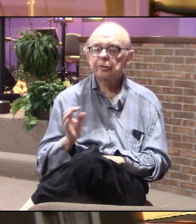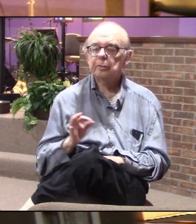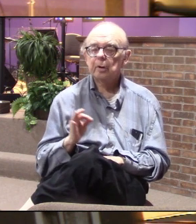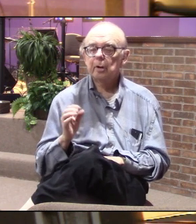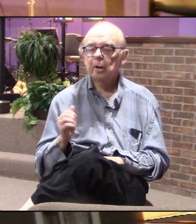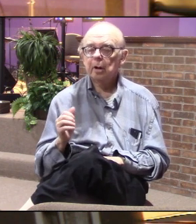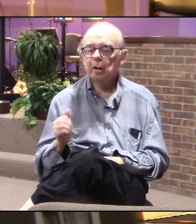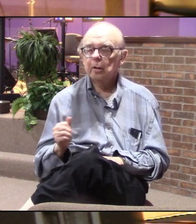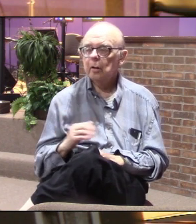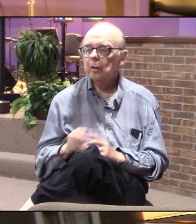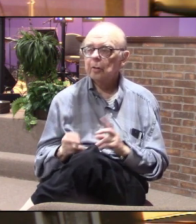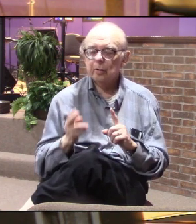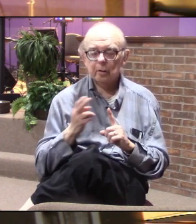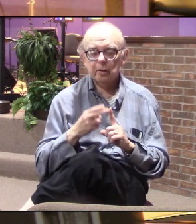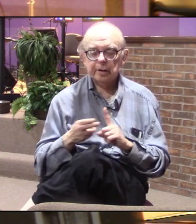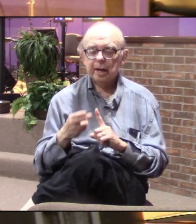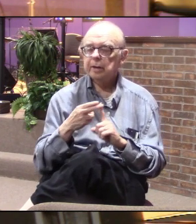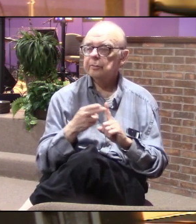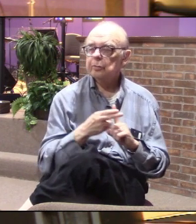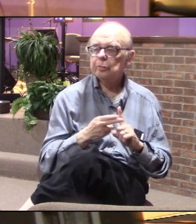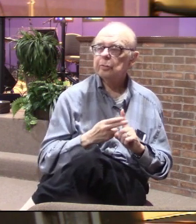all the hurricanes and stuff?